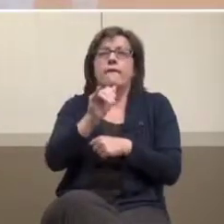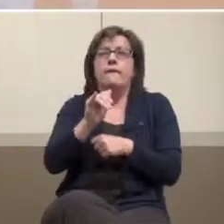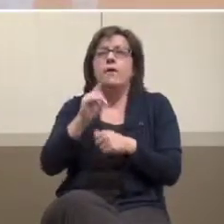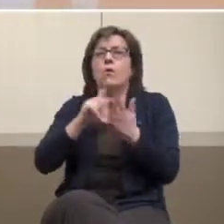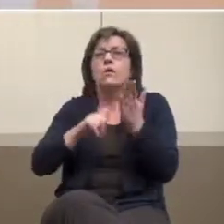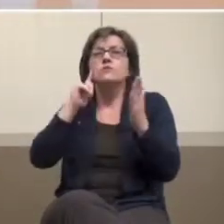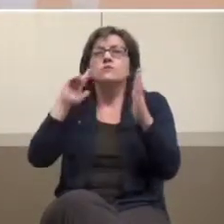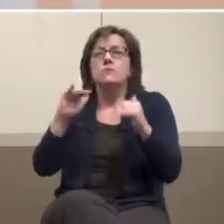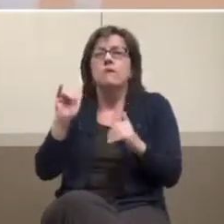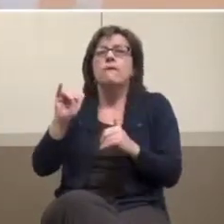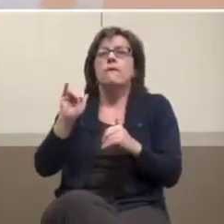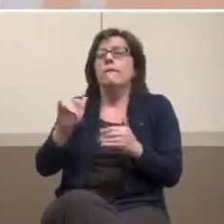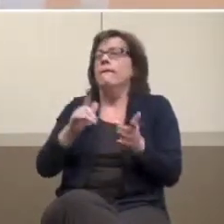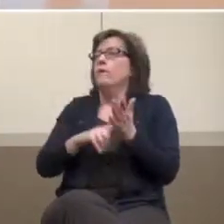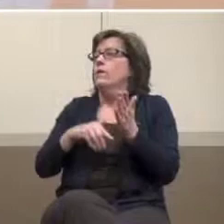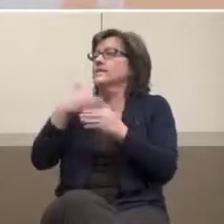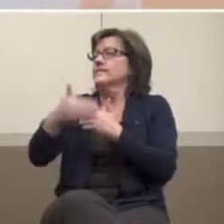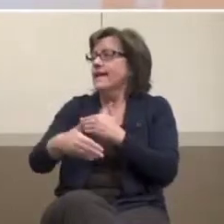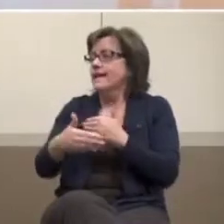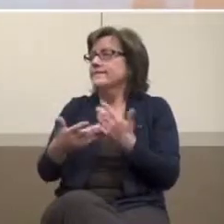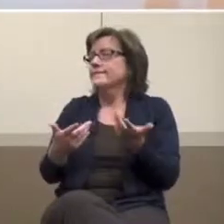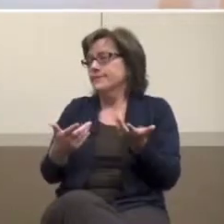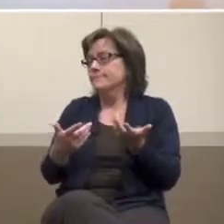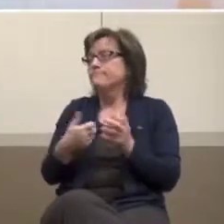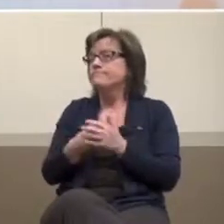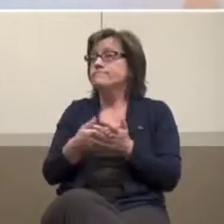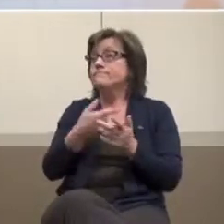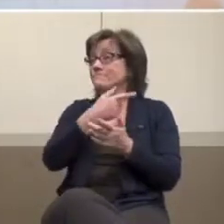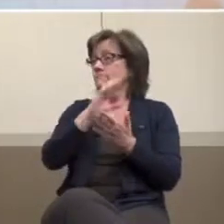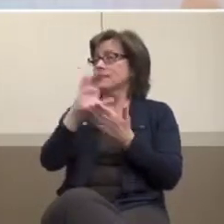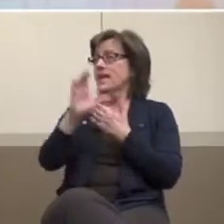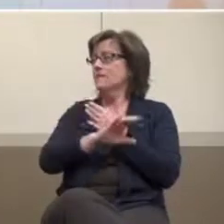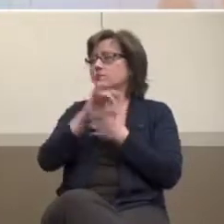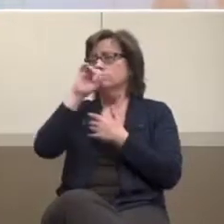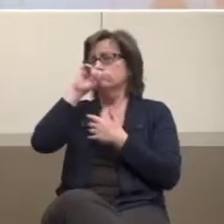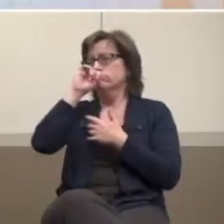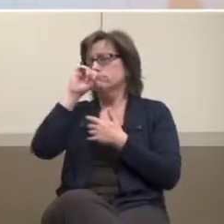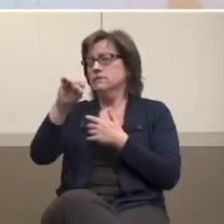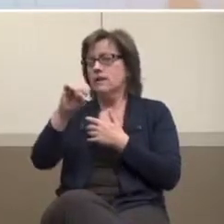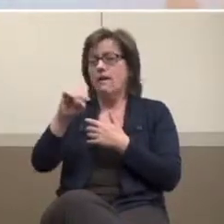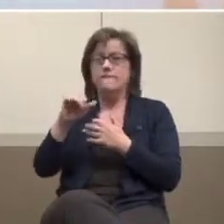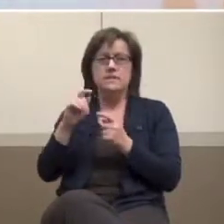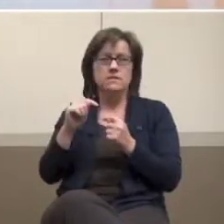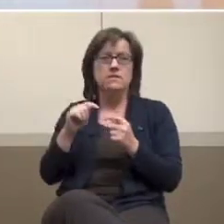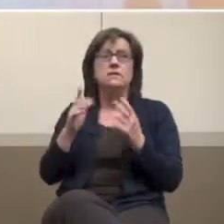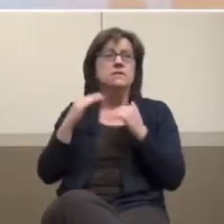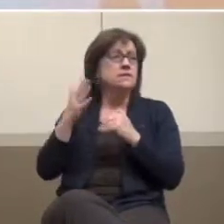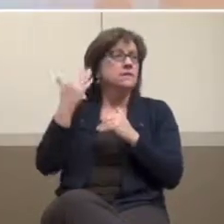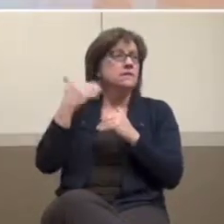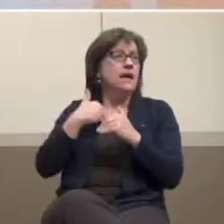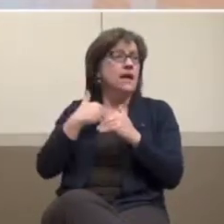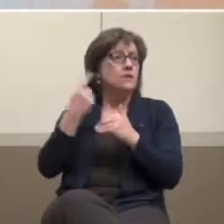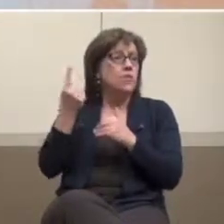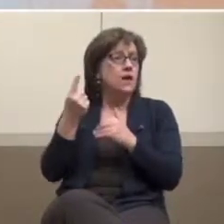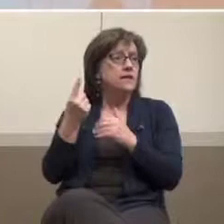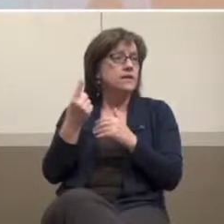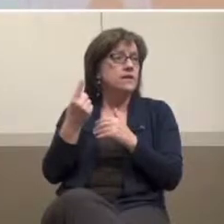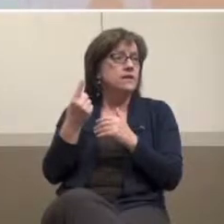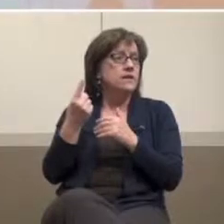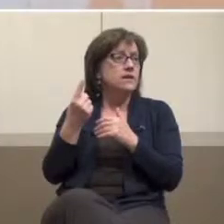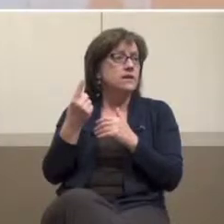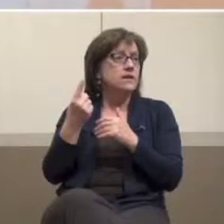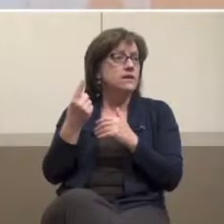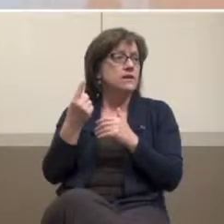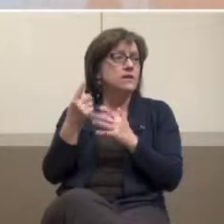upcoming. I love the calendar. I also used to have one, I had a student who, if the